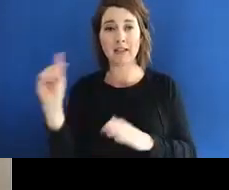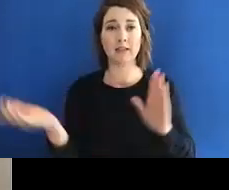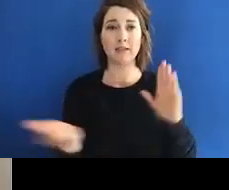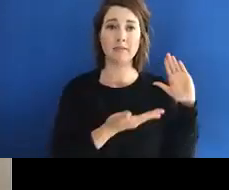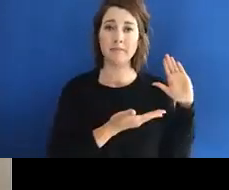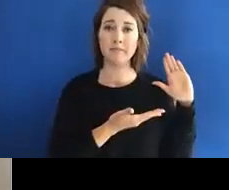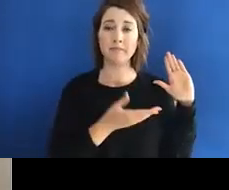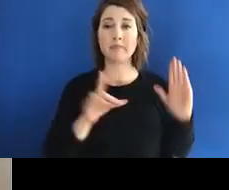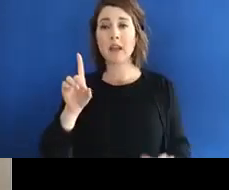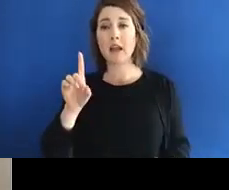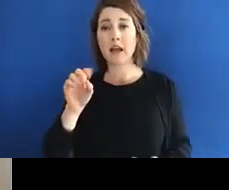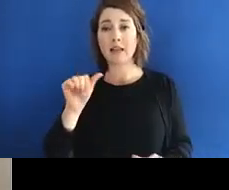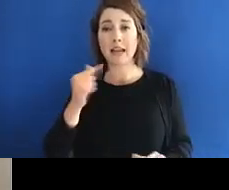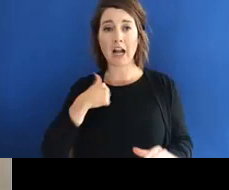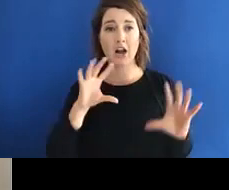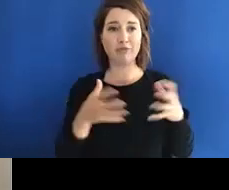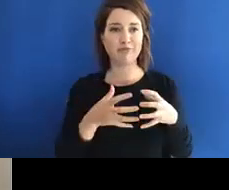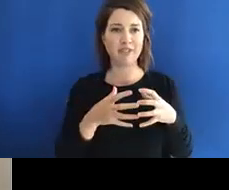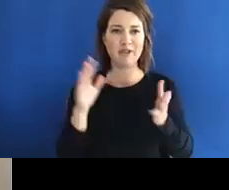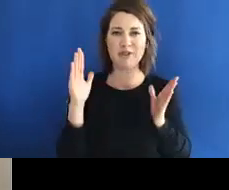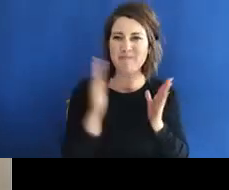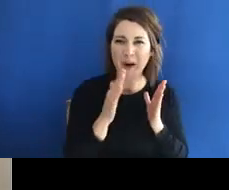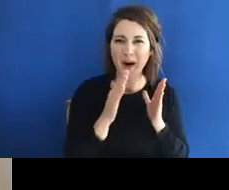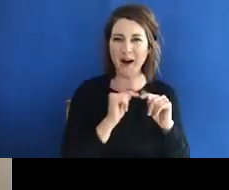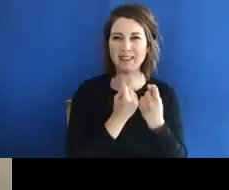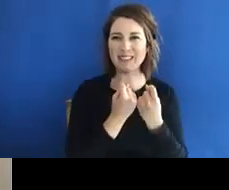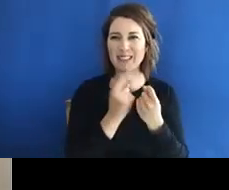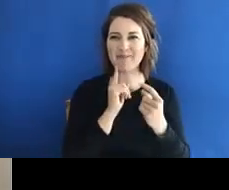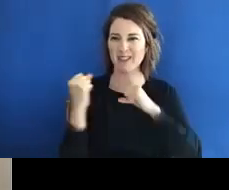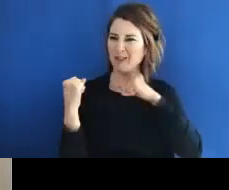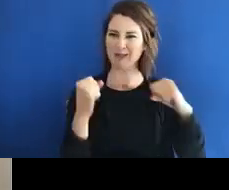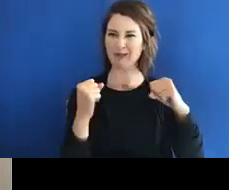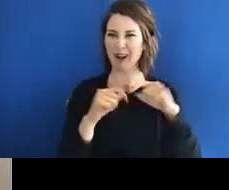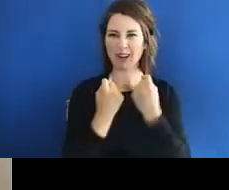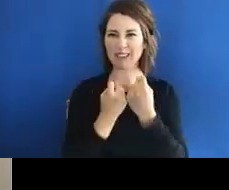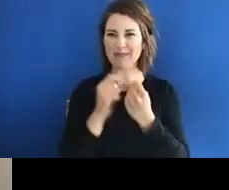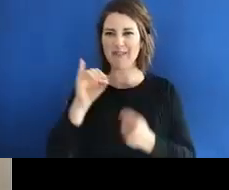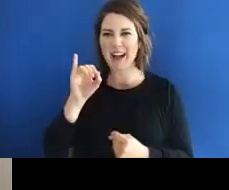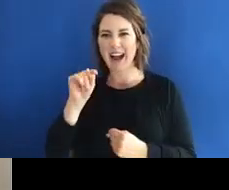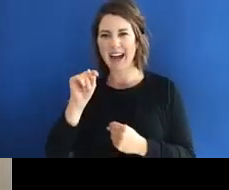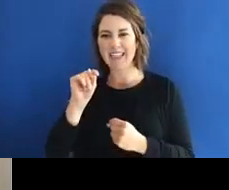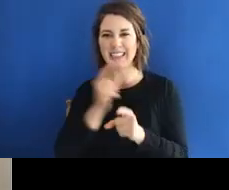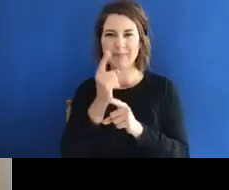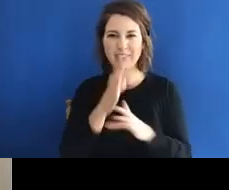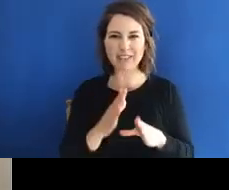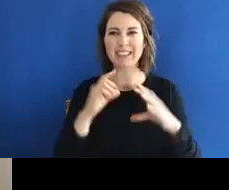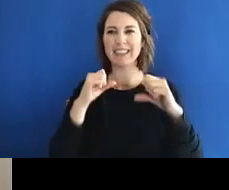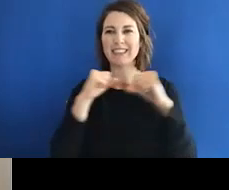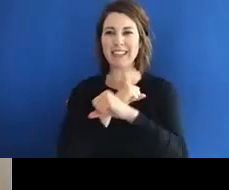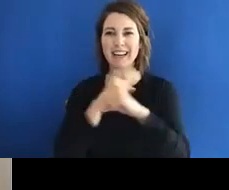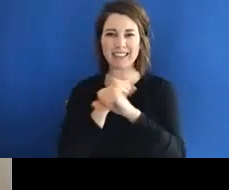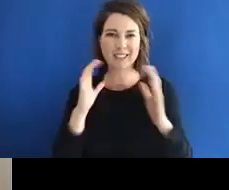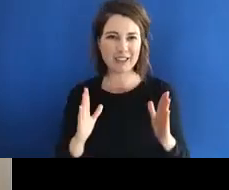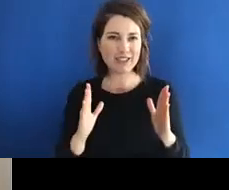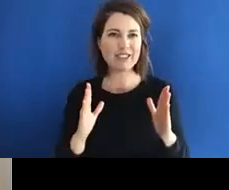data unit, our small but mighty team of data analysts, IT specialists, and a statistician. This slide